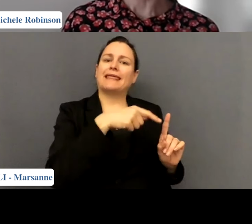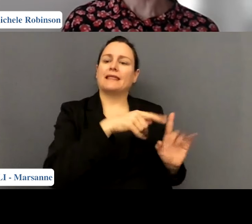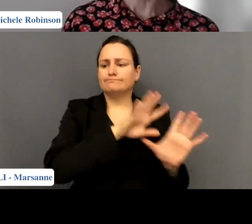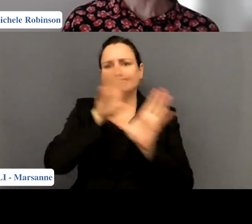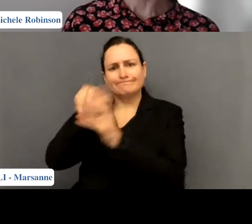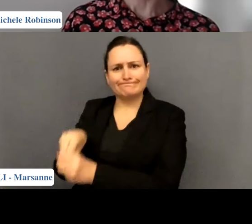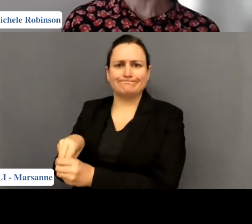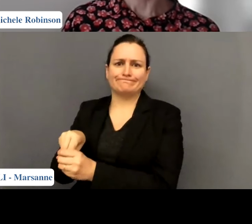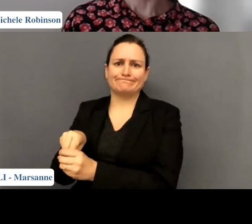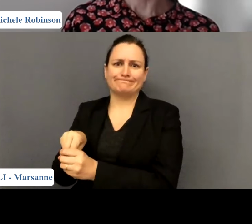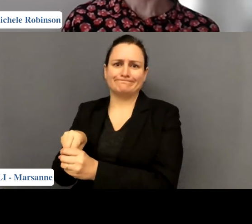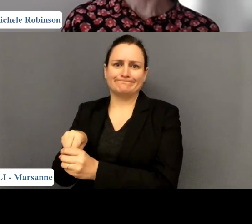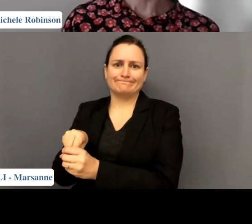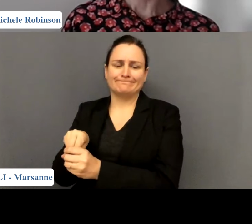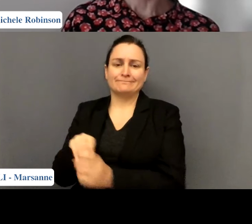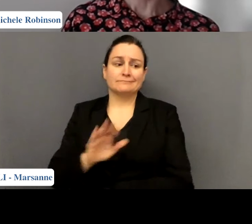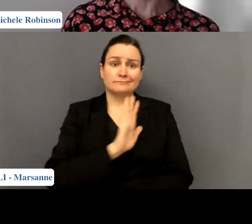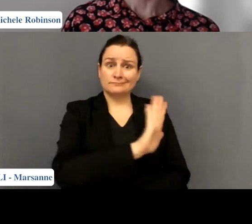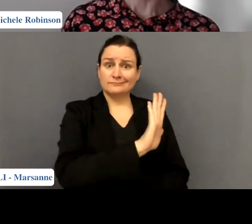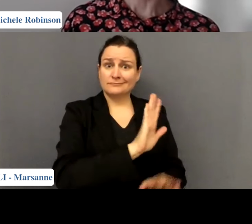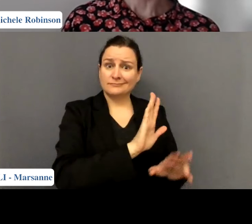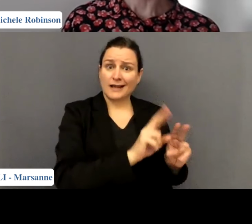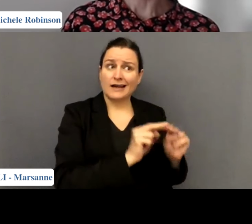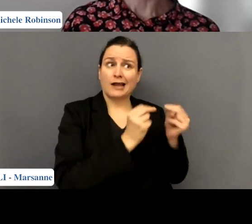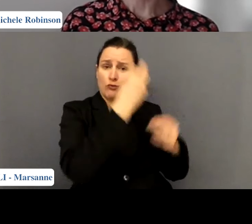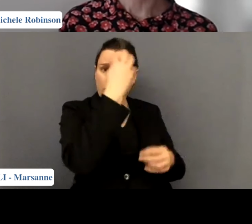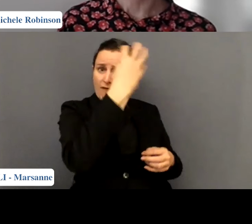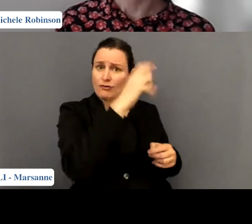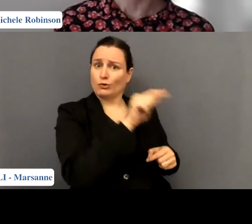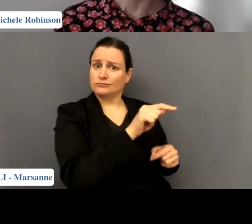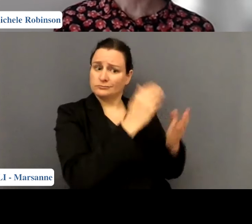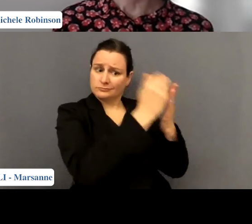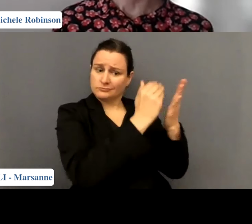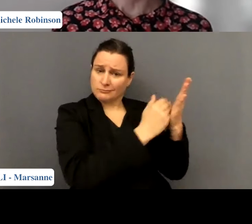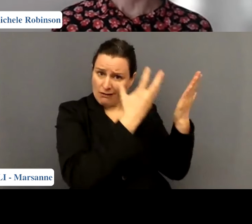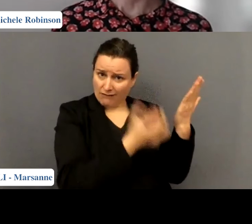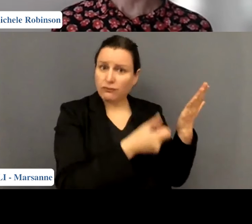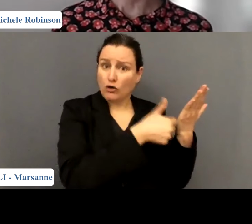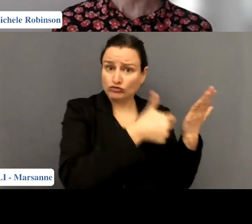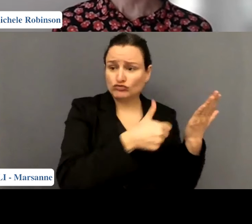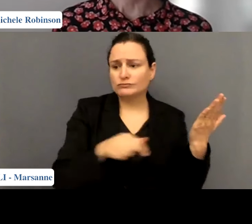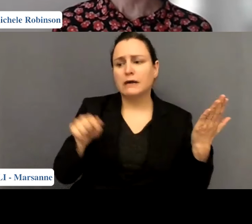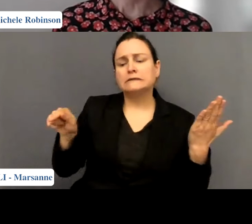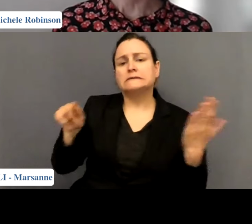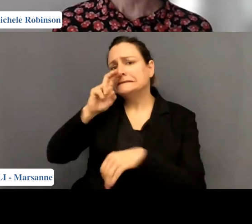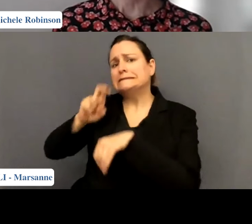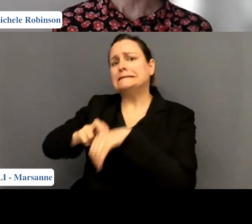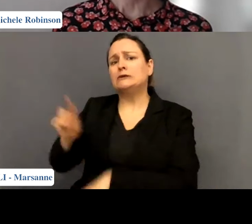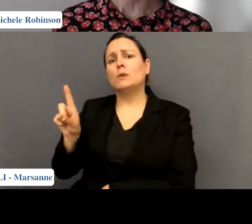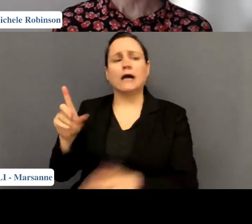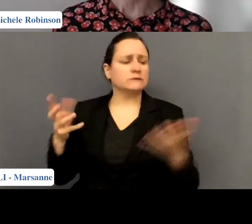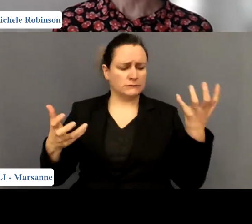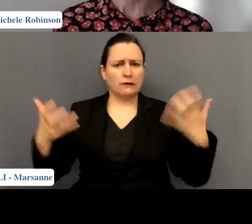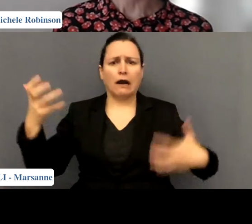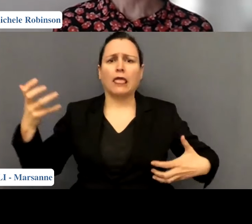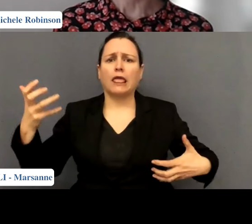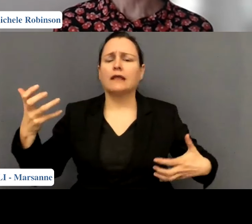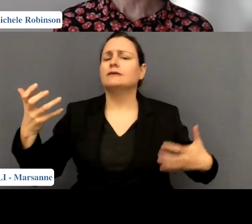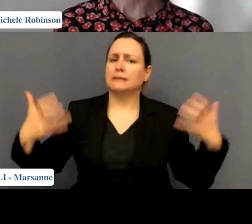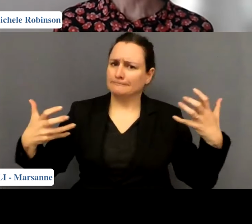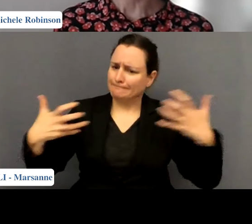plans with what they're doing. So I'll leave it there, but I think that's a nice entry point at the policy level.